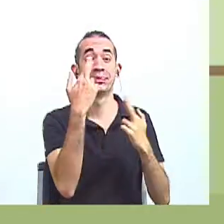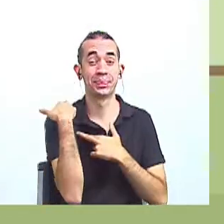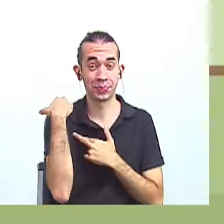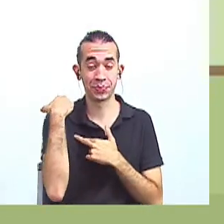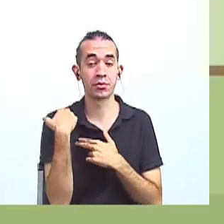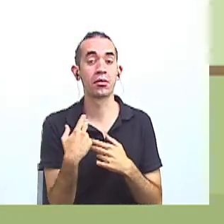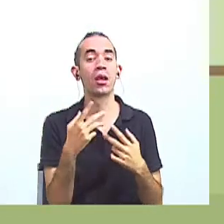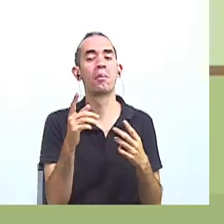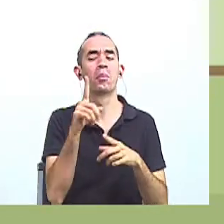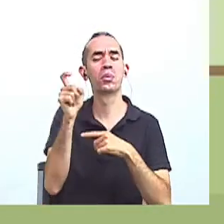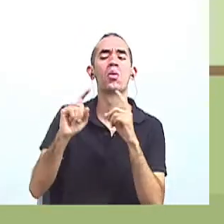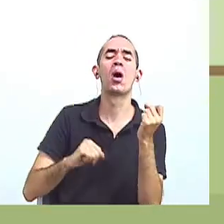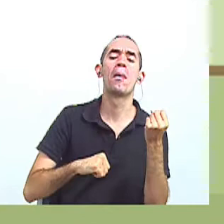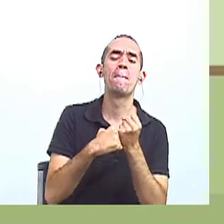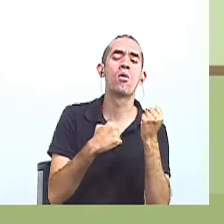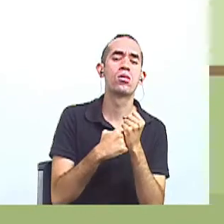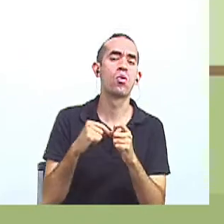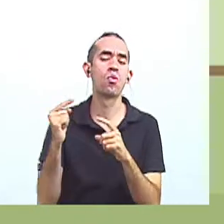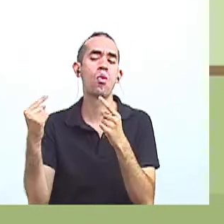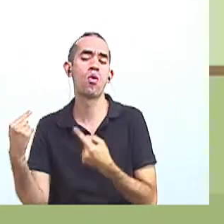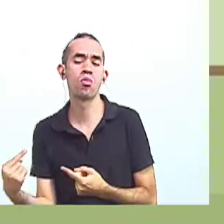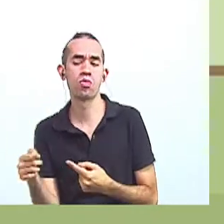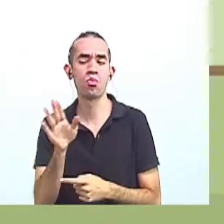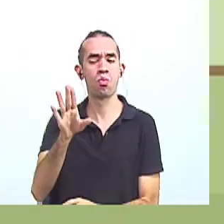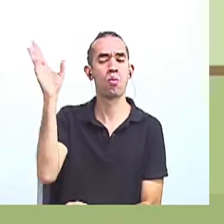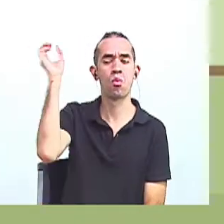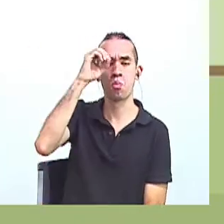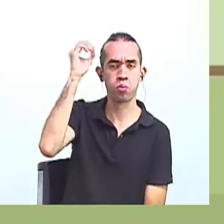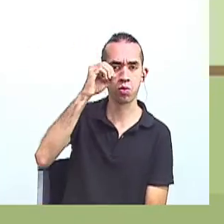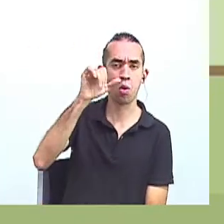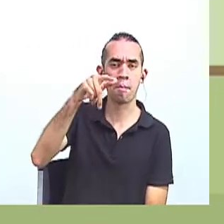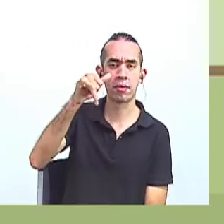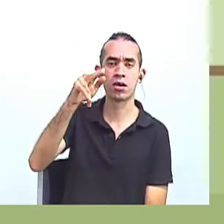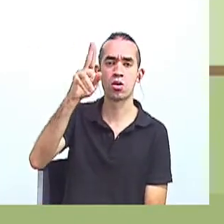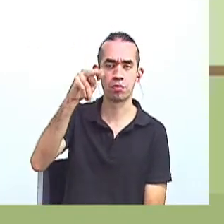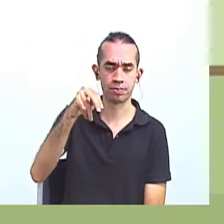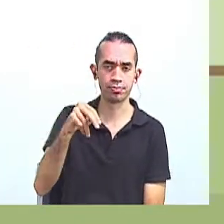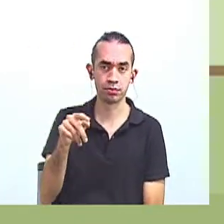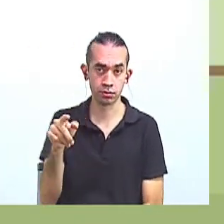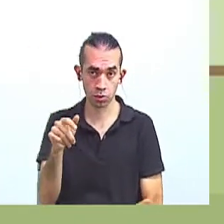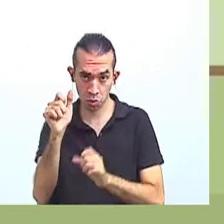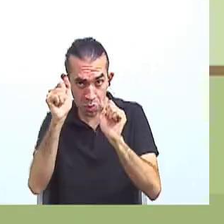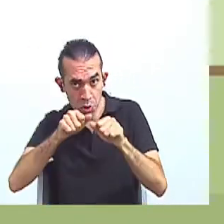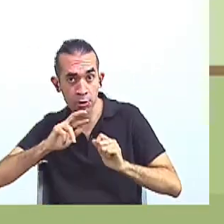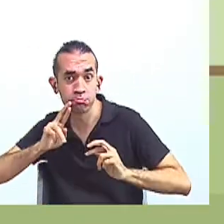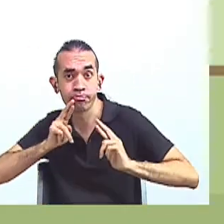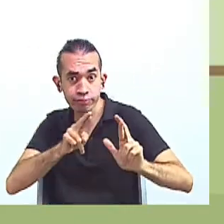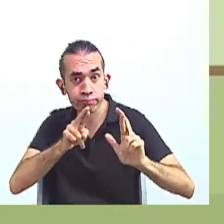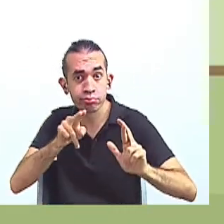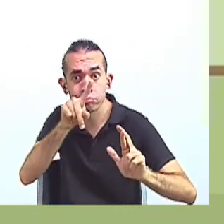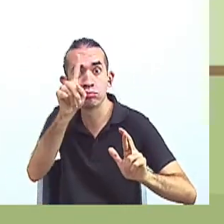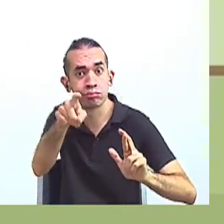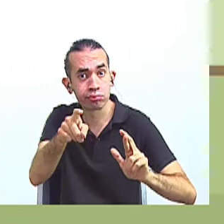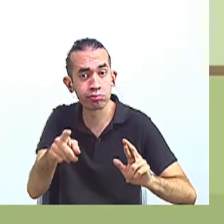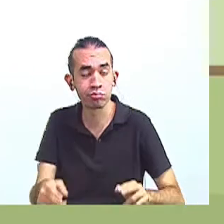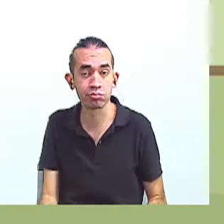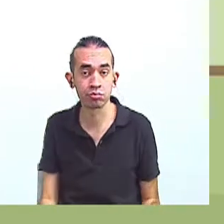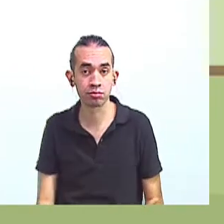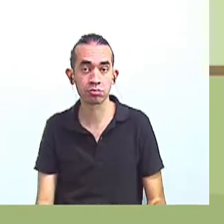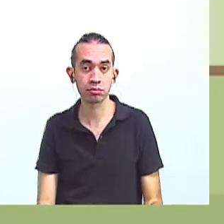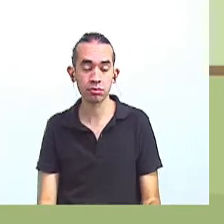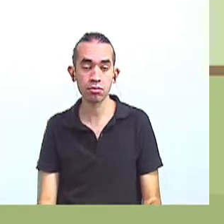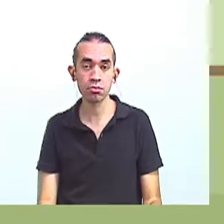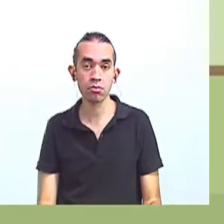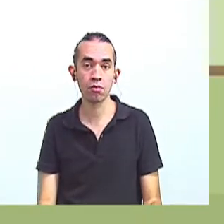of STEAM and your opinion about those careers. Do you think you're able to give an answer to that? If your answer at